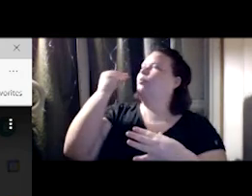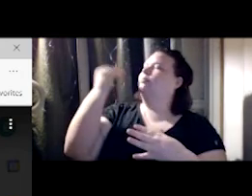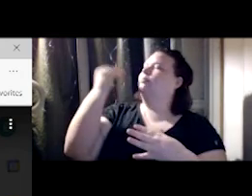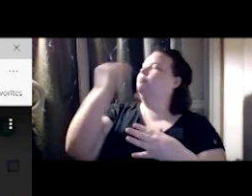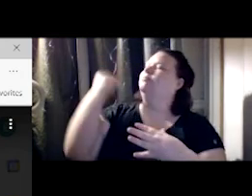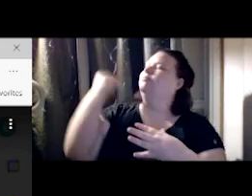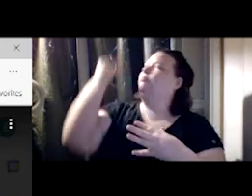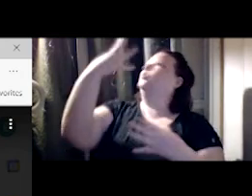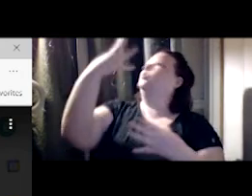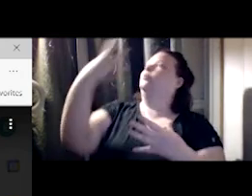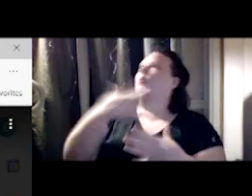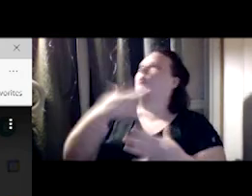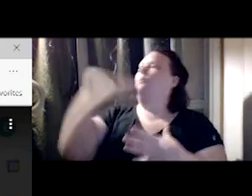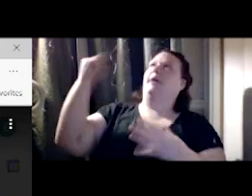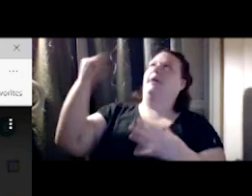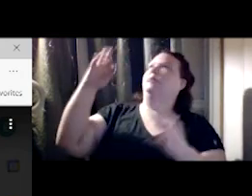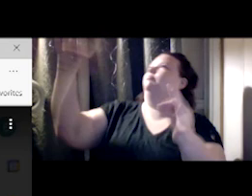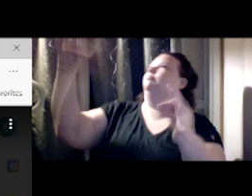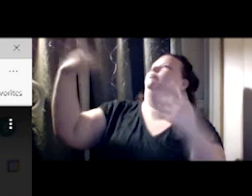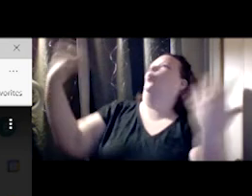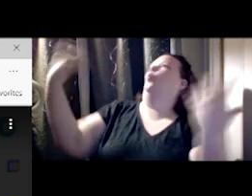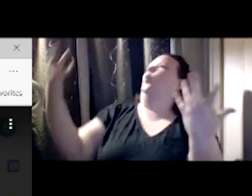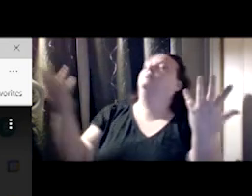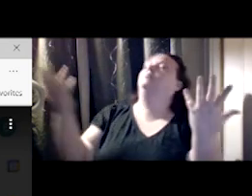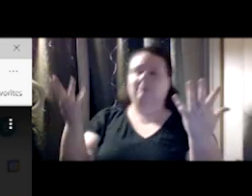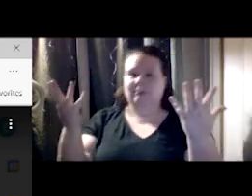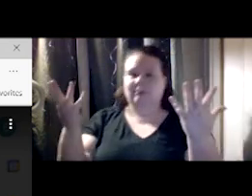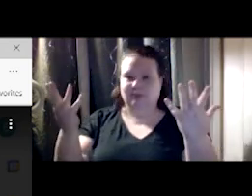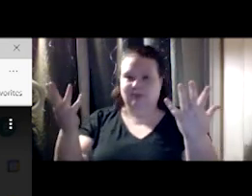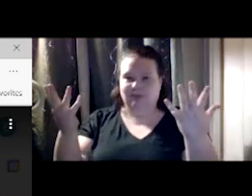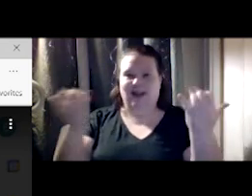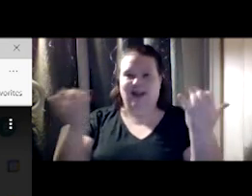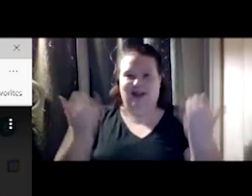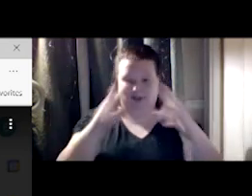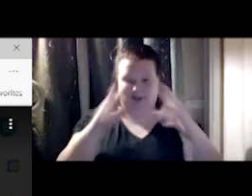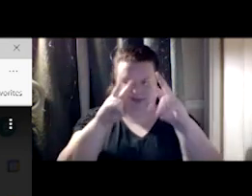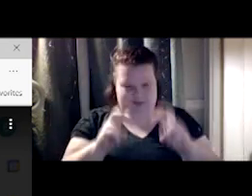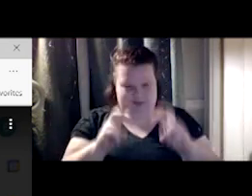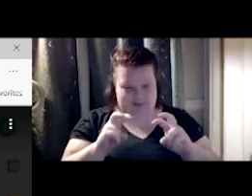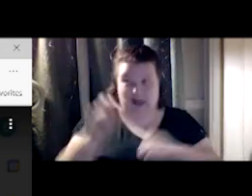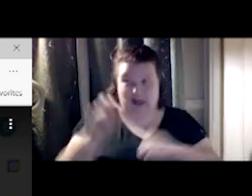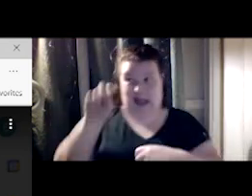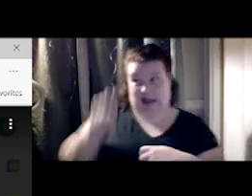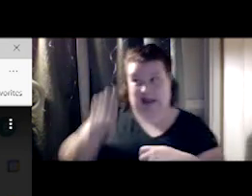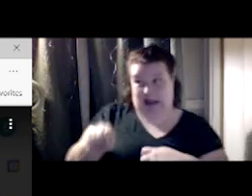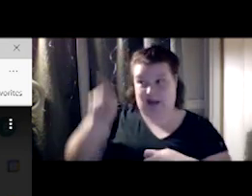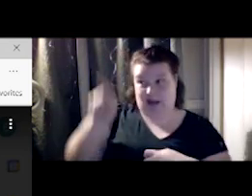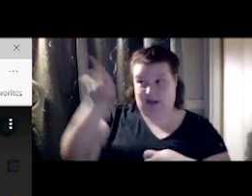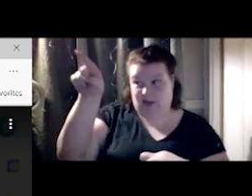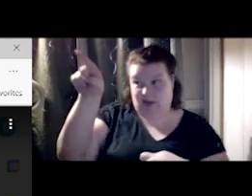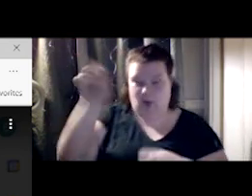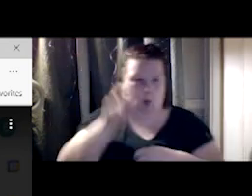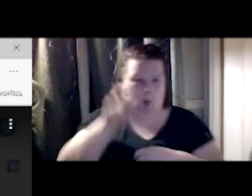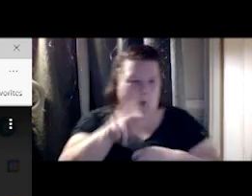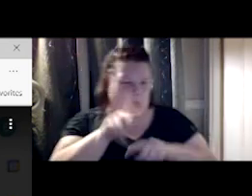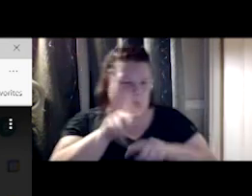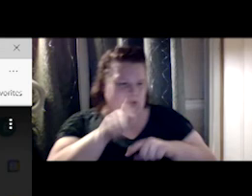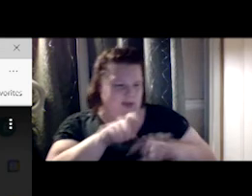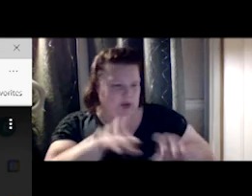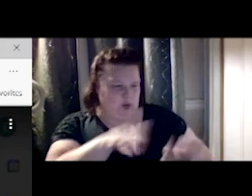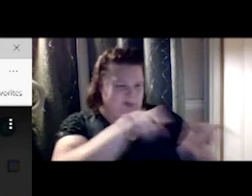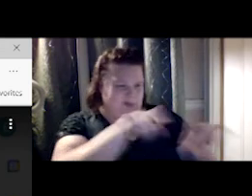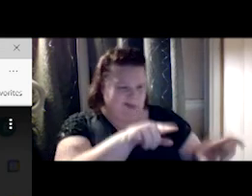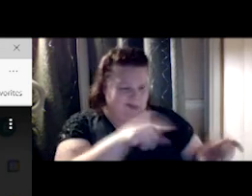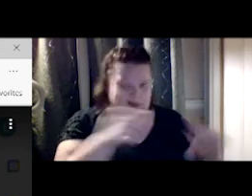time, we then kind of start assessing. Okay, this is what we can do. But the biggest thing that I would share with